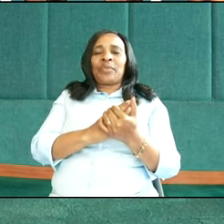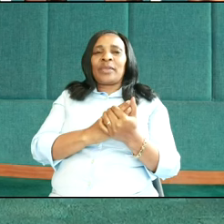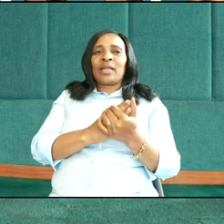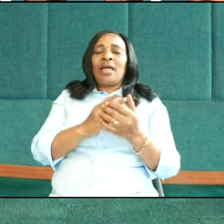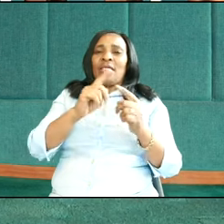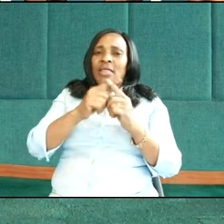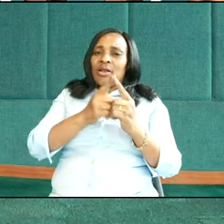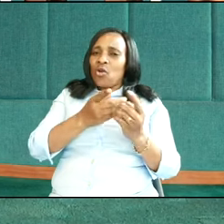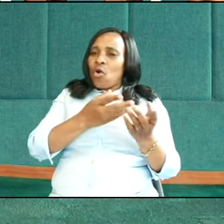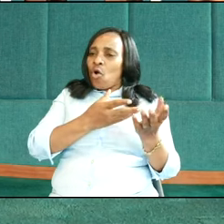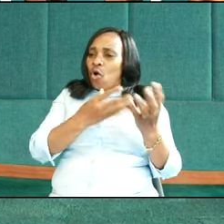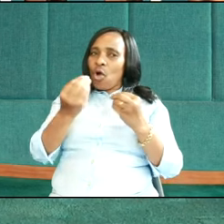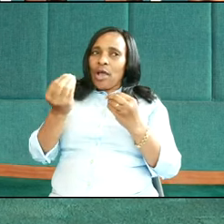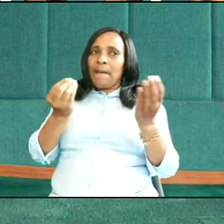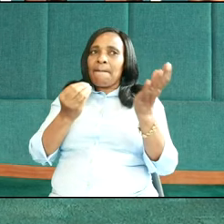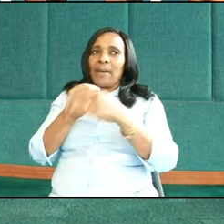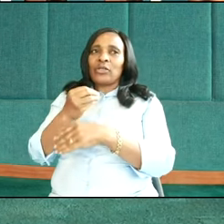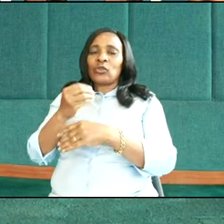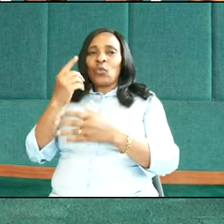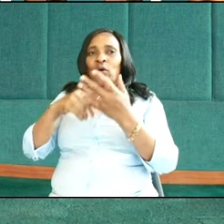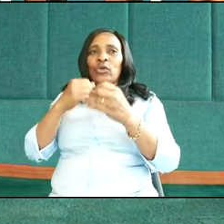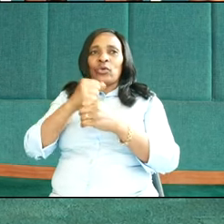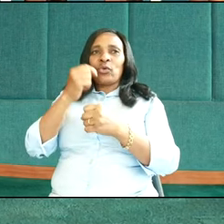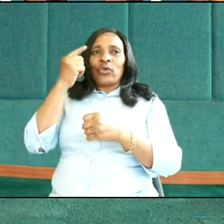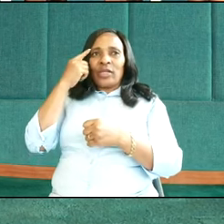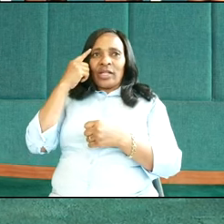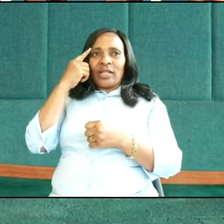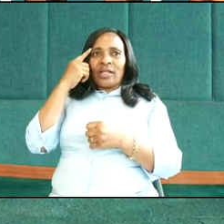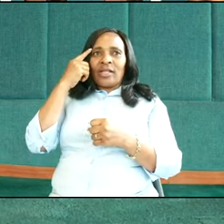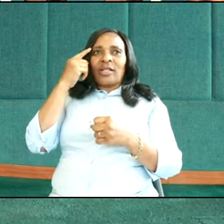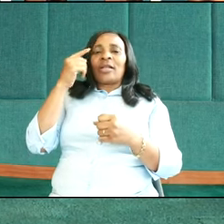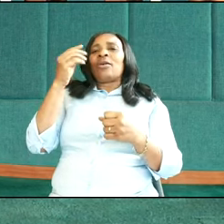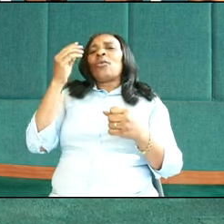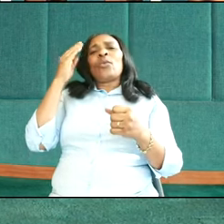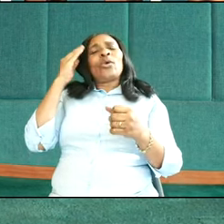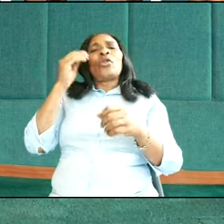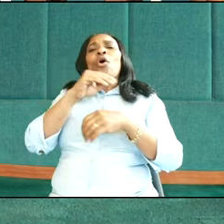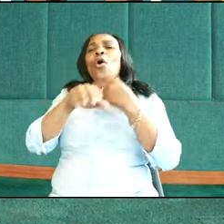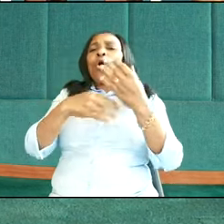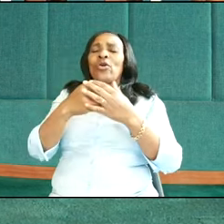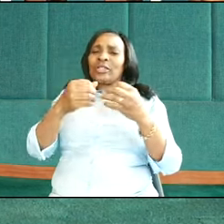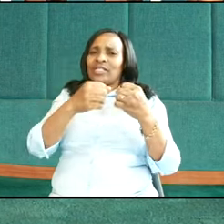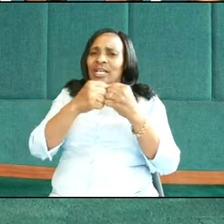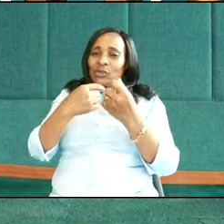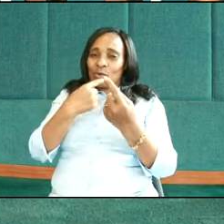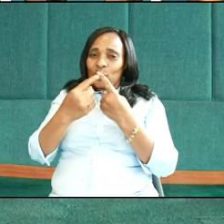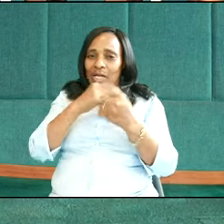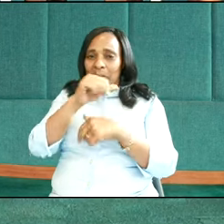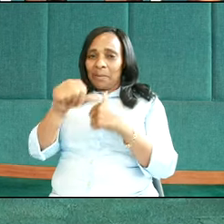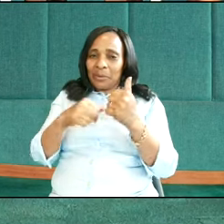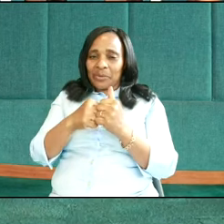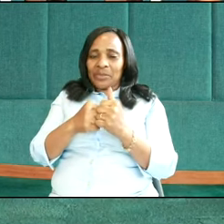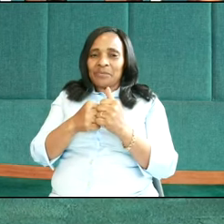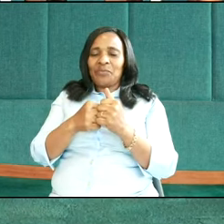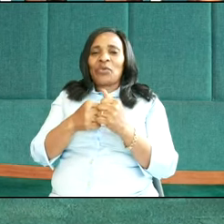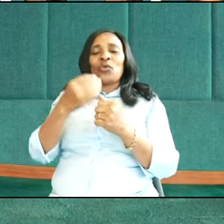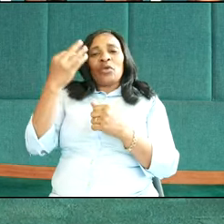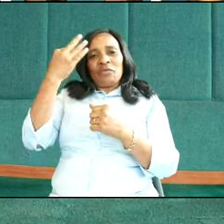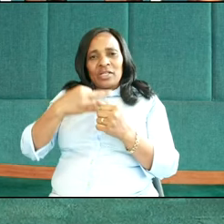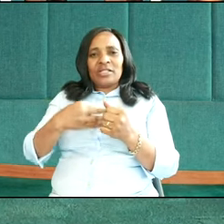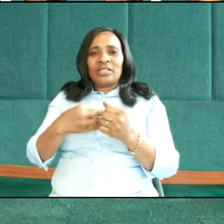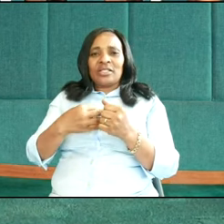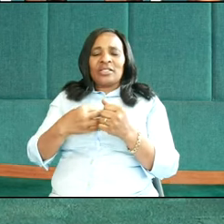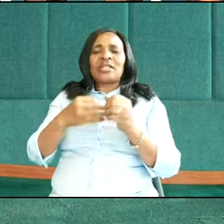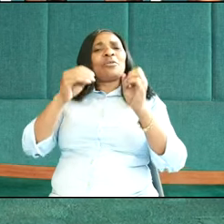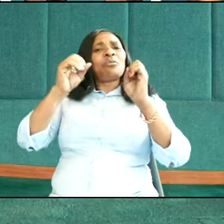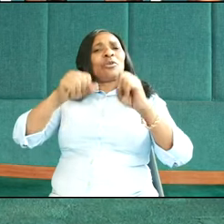even going back to the what do you think section, John, you know, with all those challenges that we were talking about, that we face,